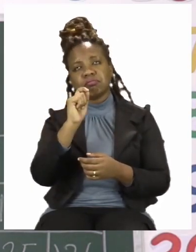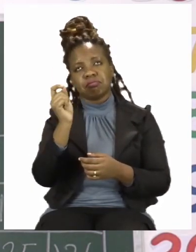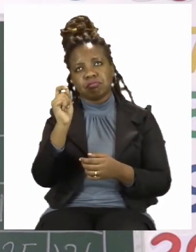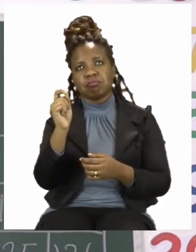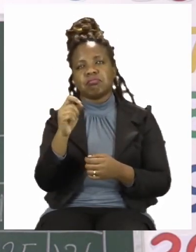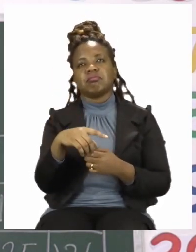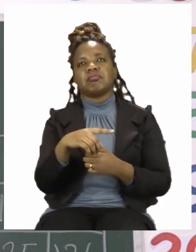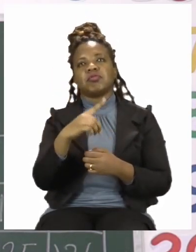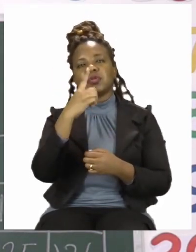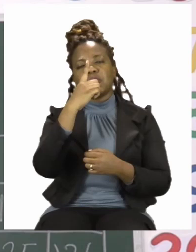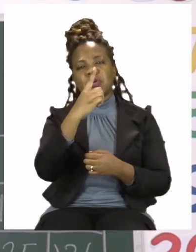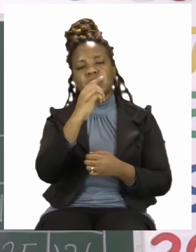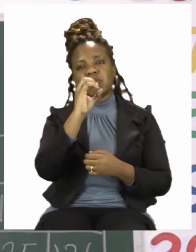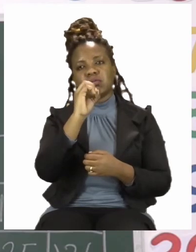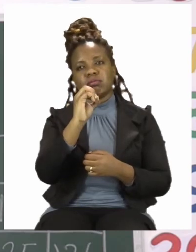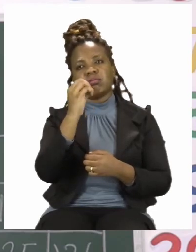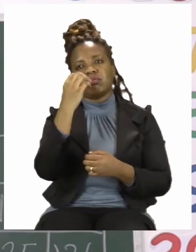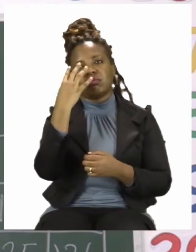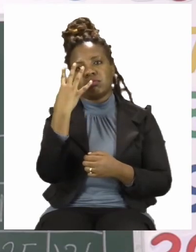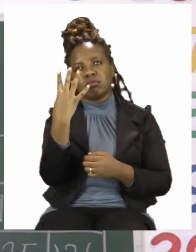104. Well done.